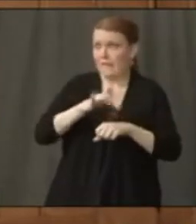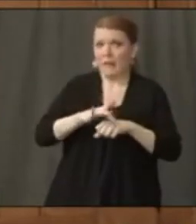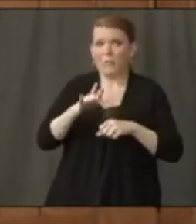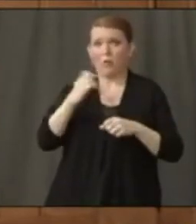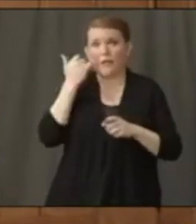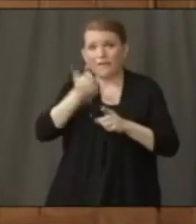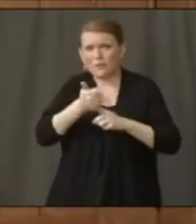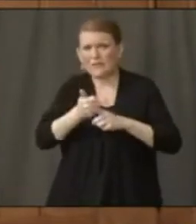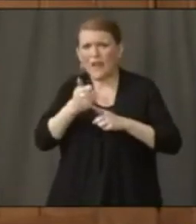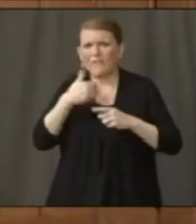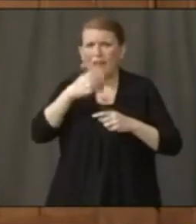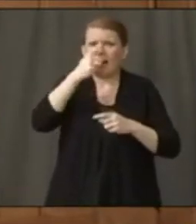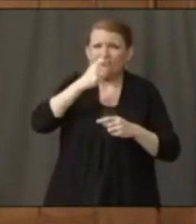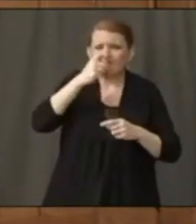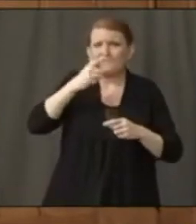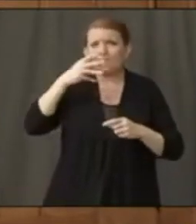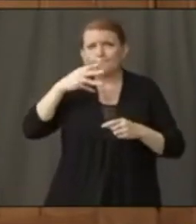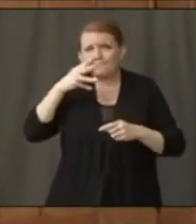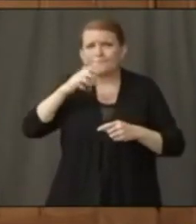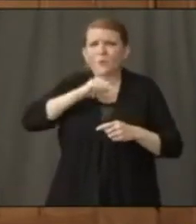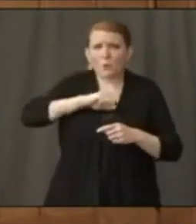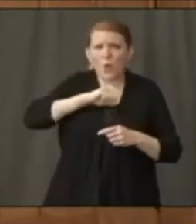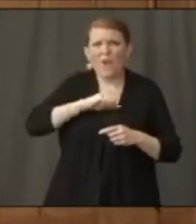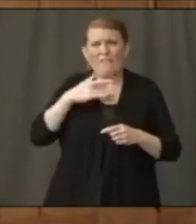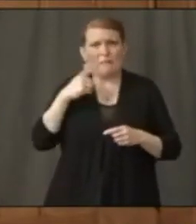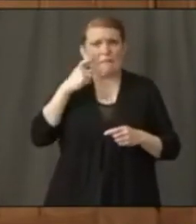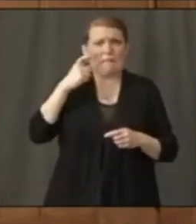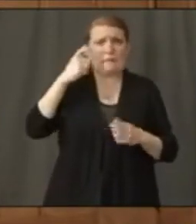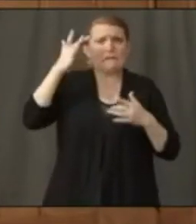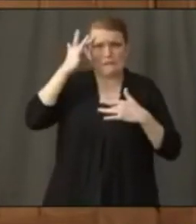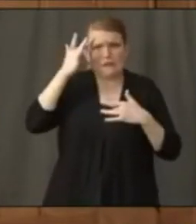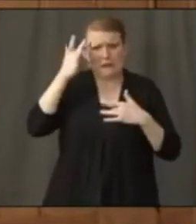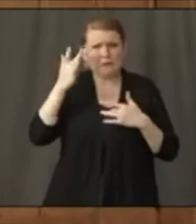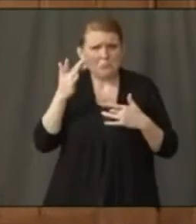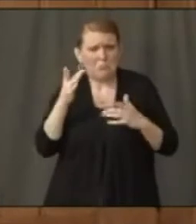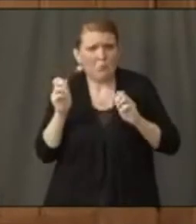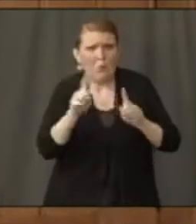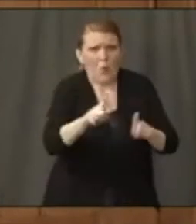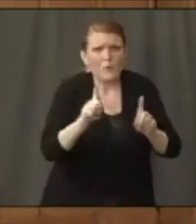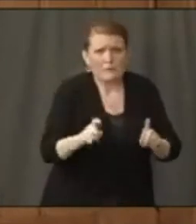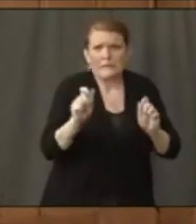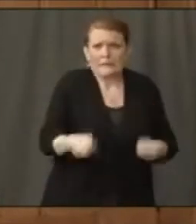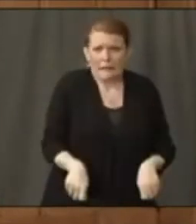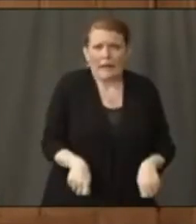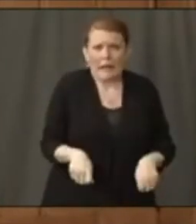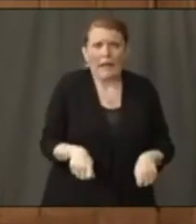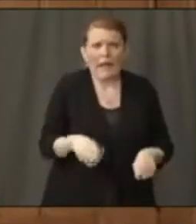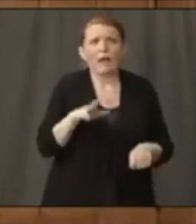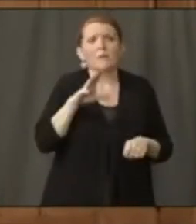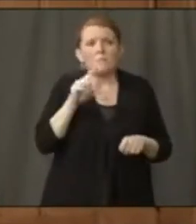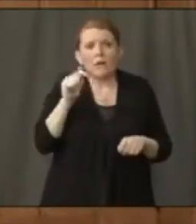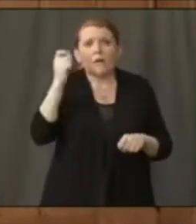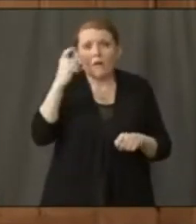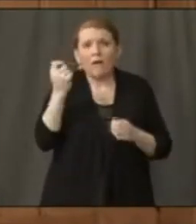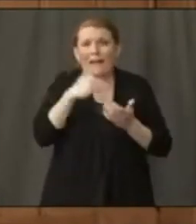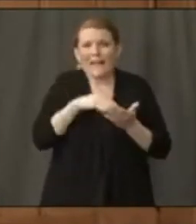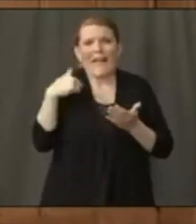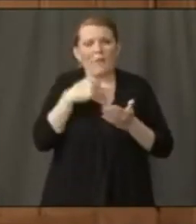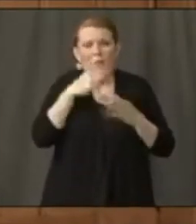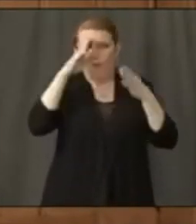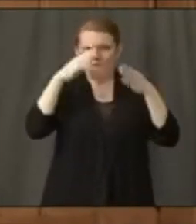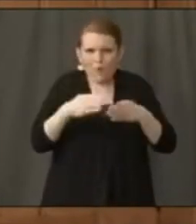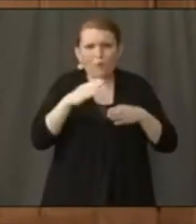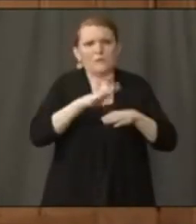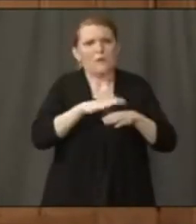that we've reviewed a couple times in this format, though, focuses on the most at-risk populations, so people working in nursing homes, nursing